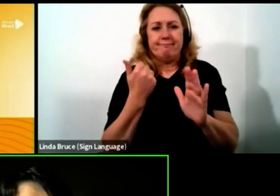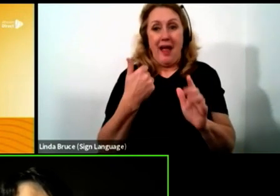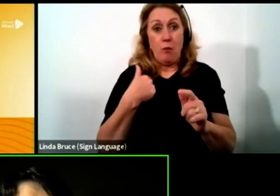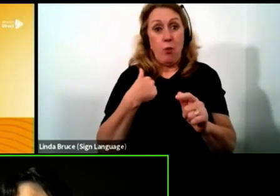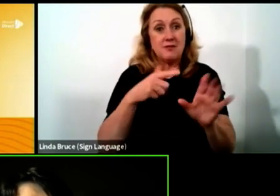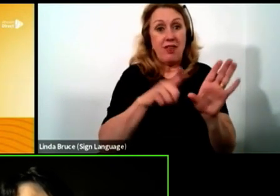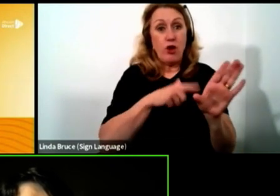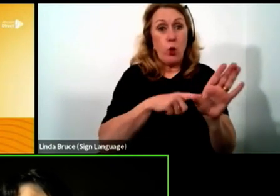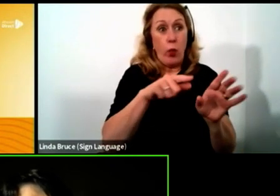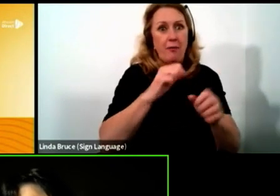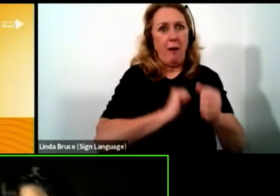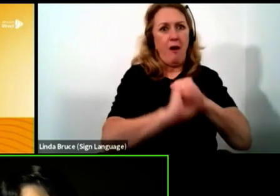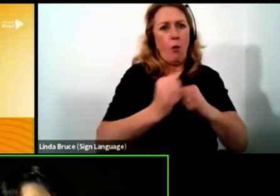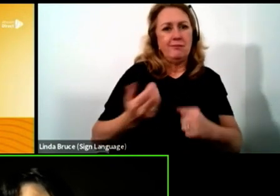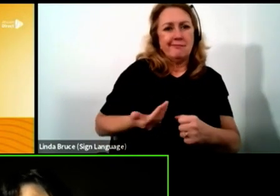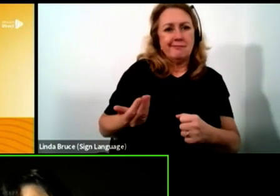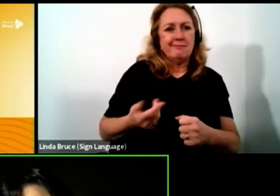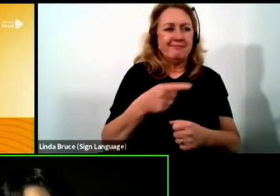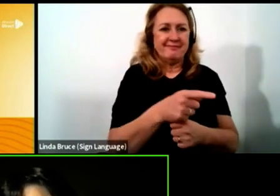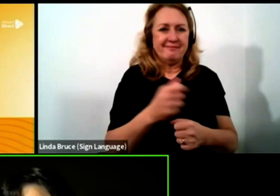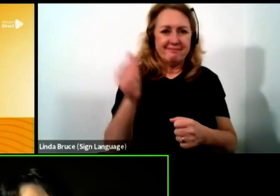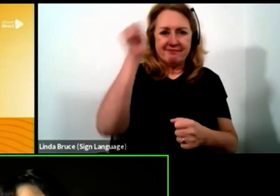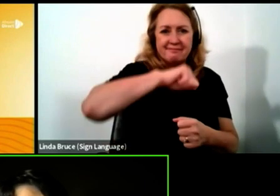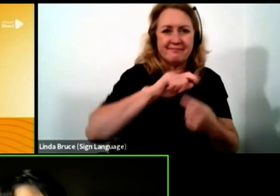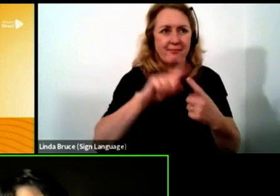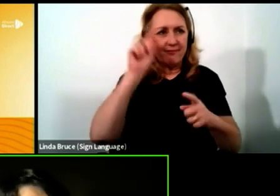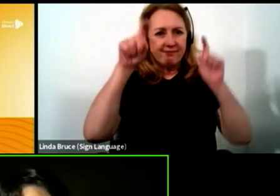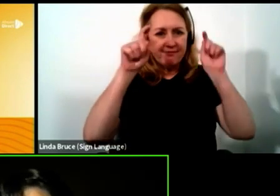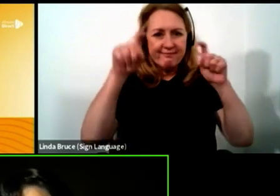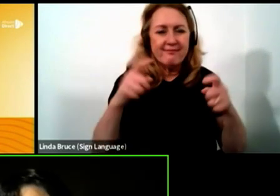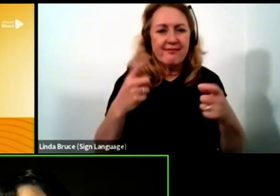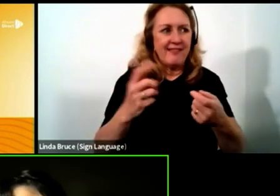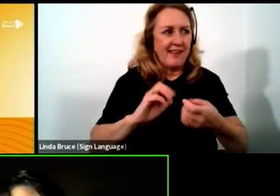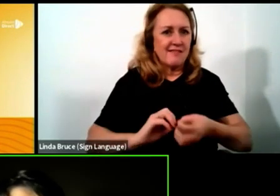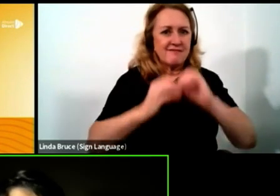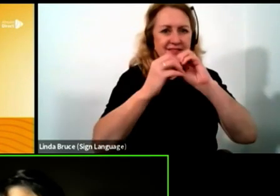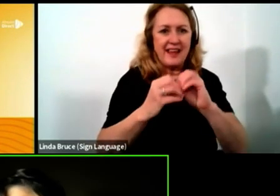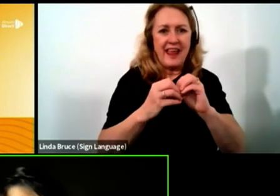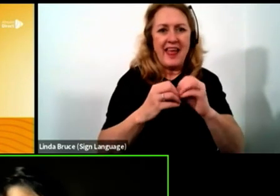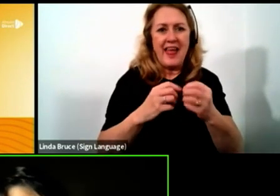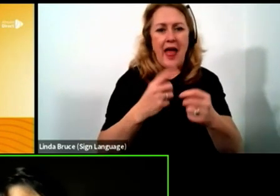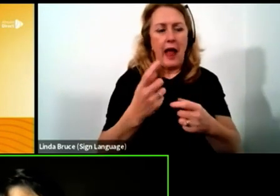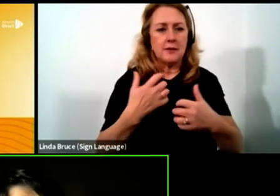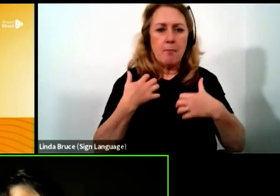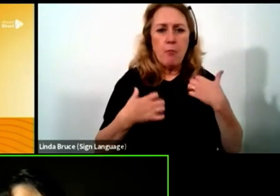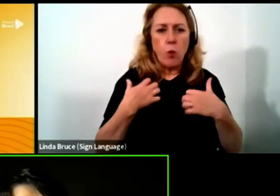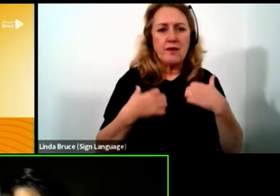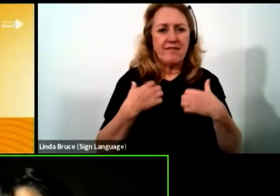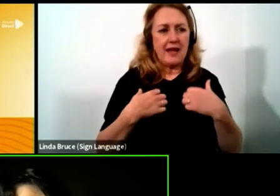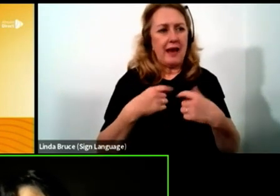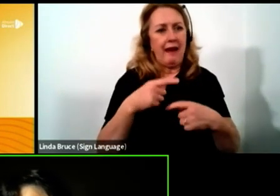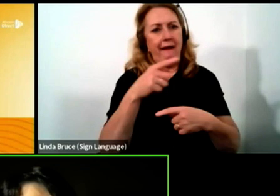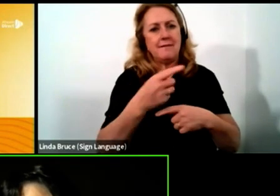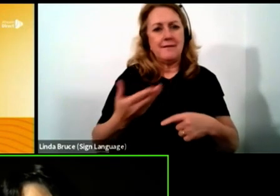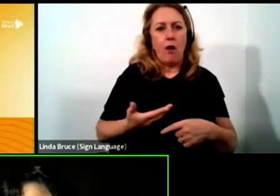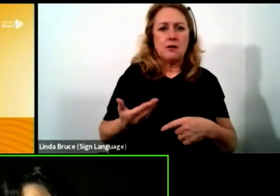youth to become a highly innovative and a highly inventive and a highly motivated entrepreneur